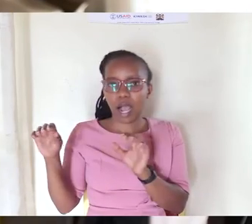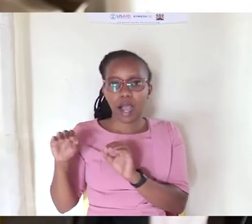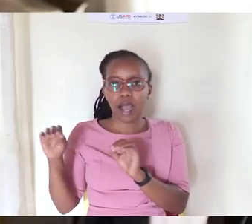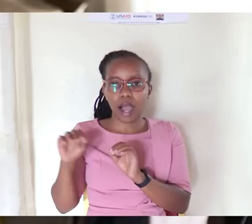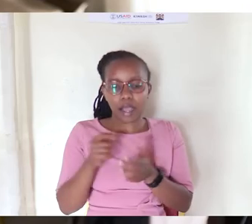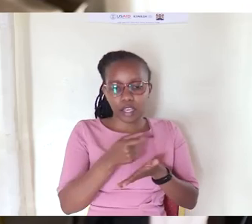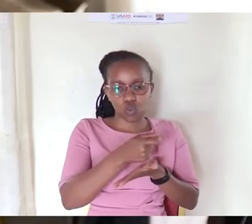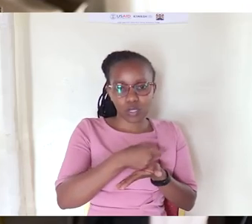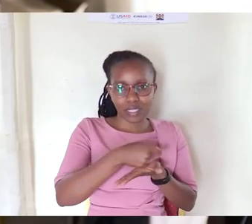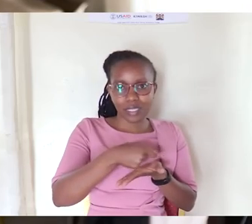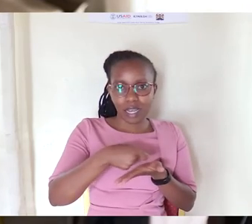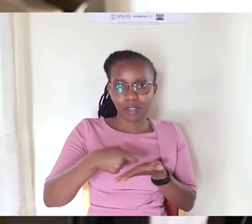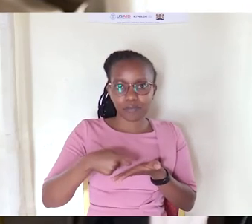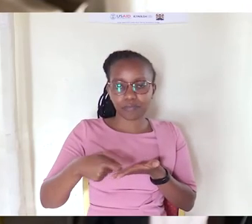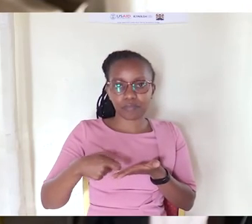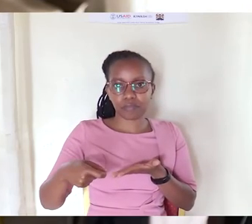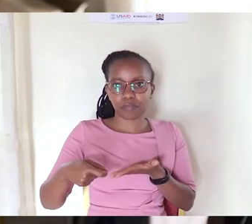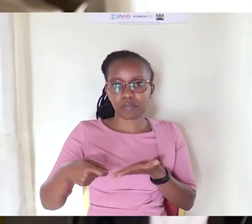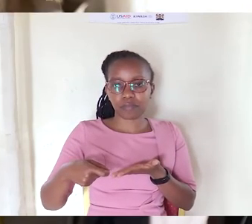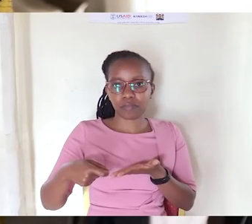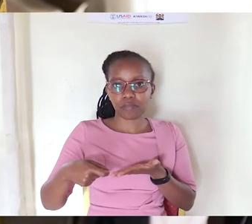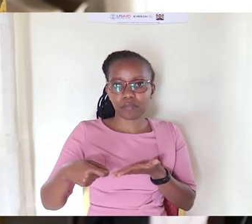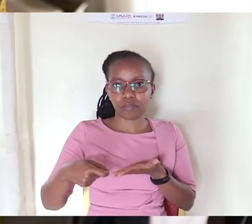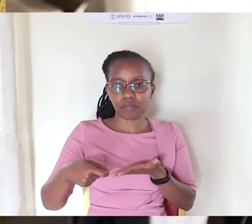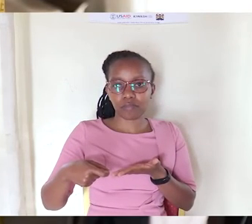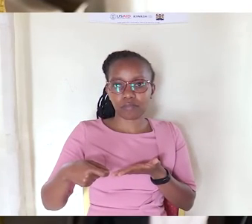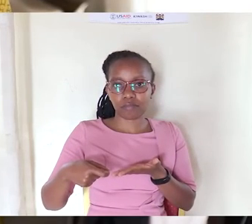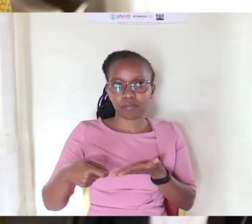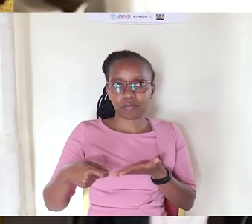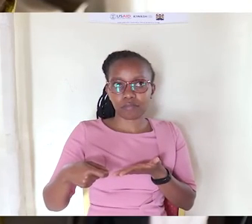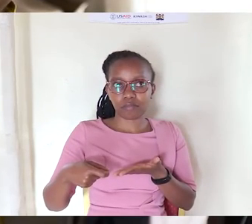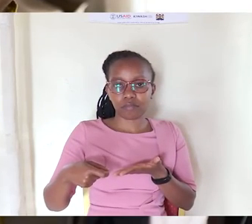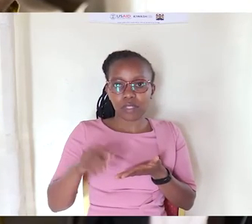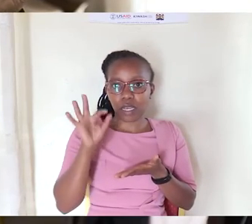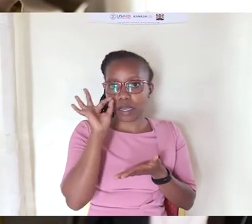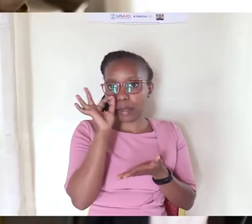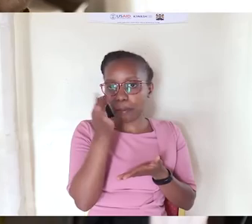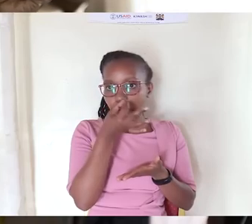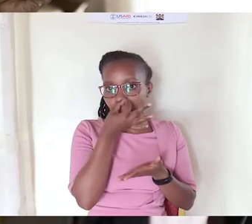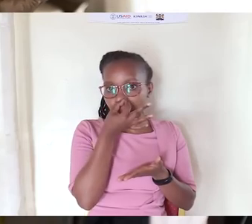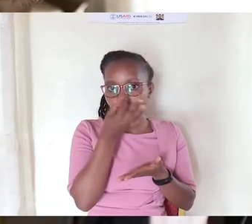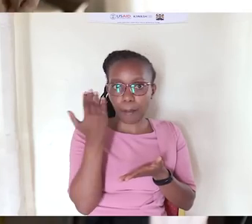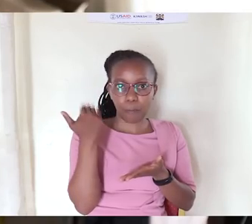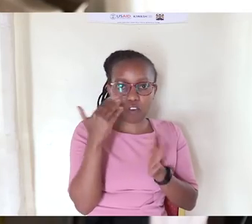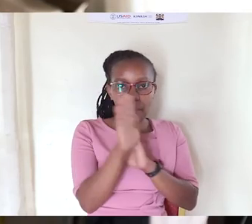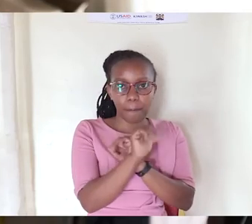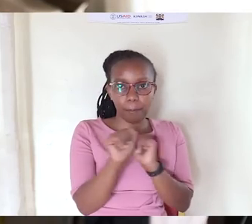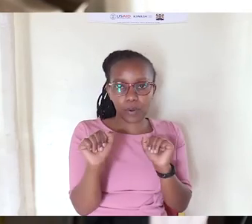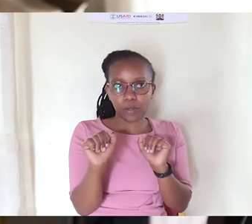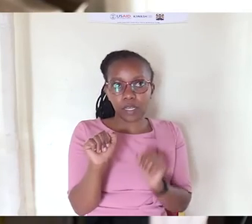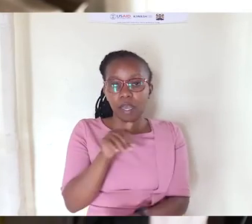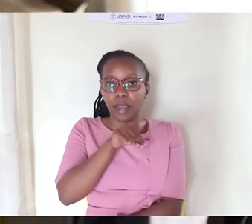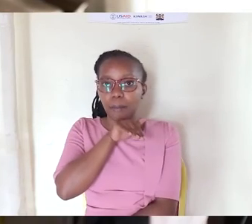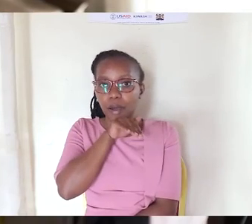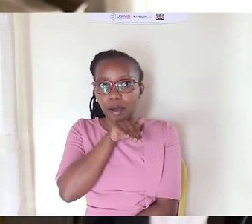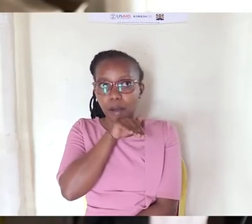signed by none other than Kibaki, the former president, and Raila